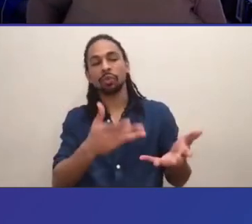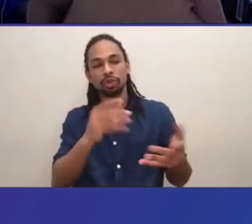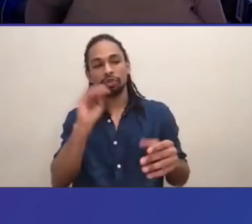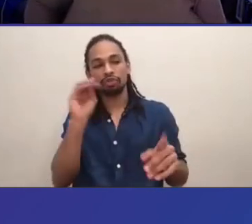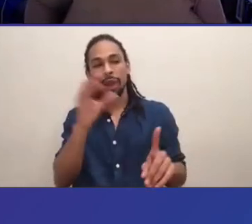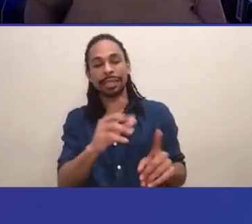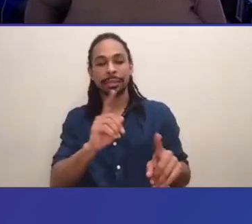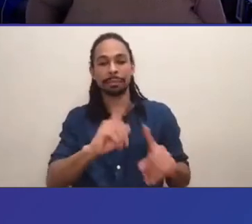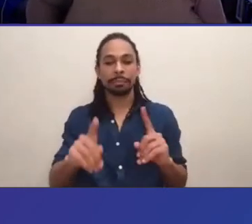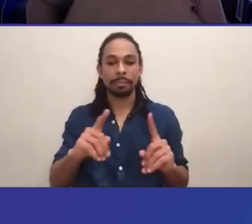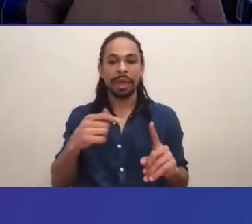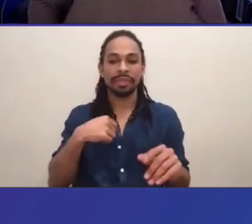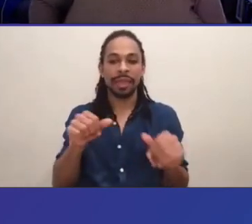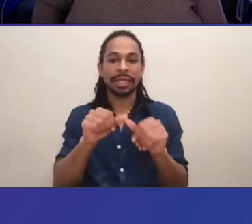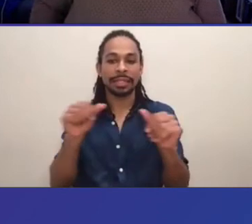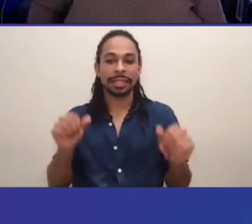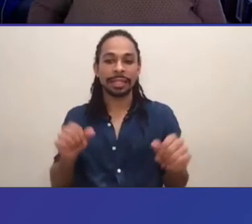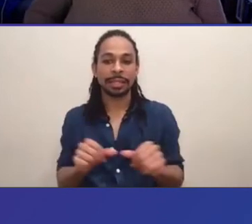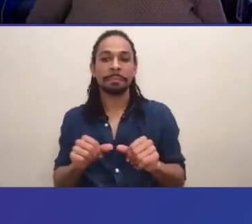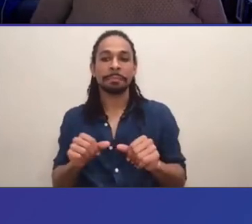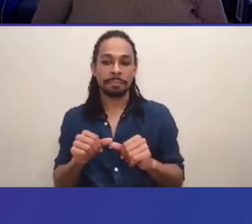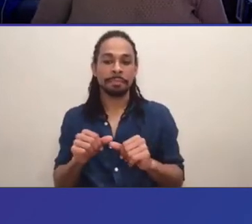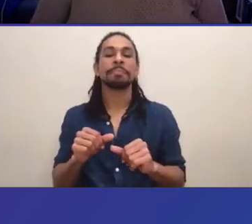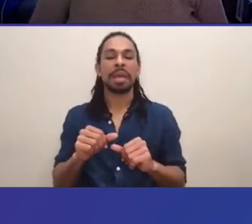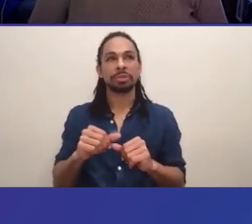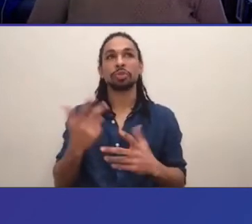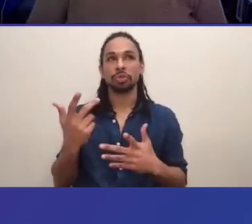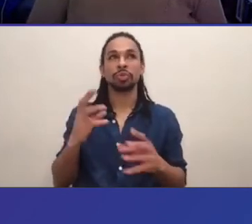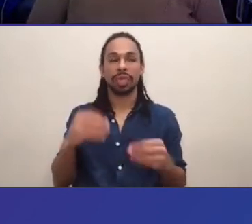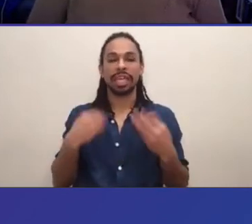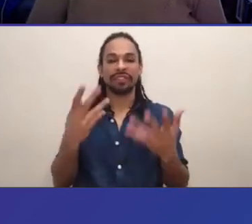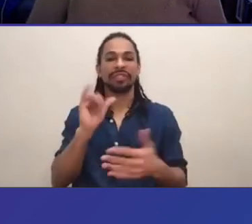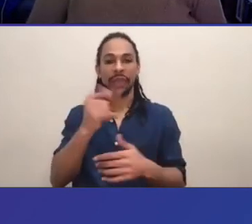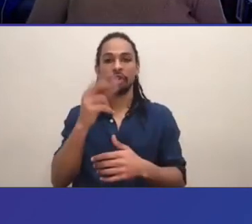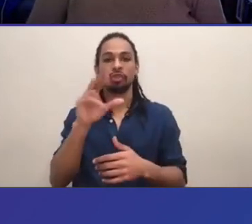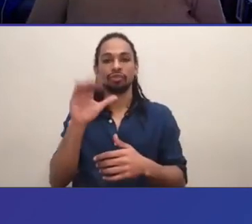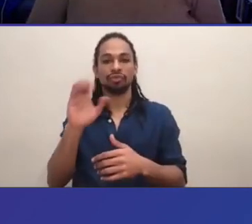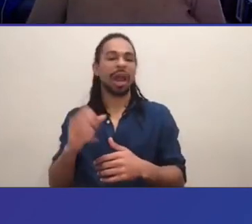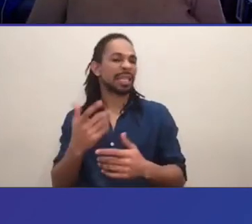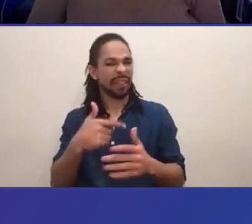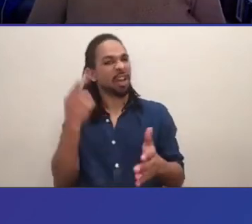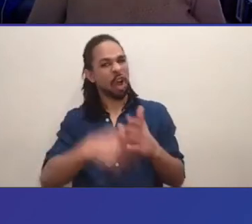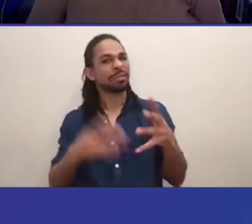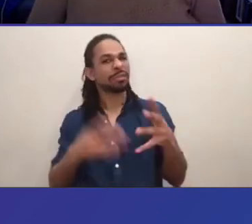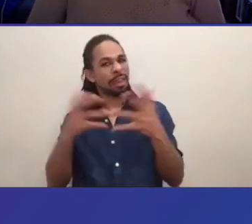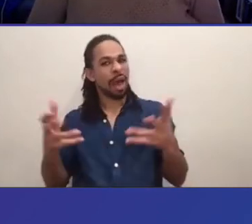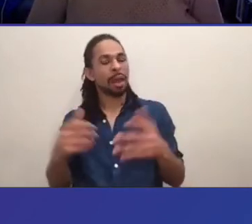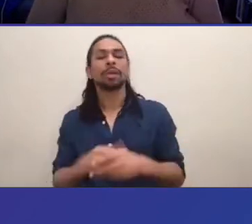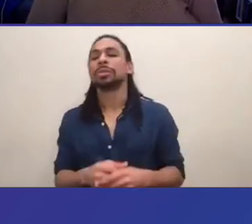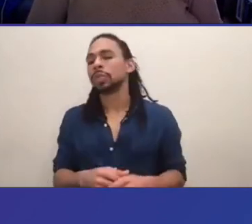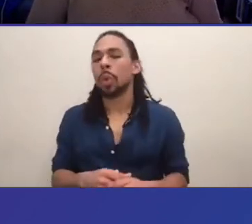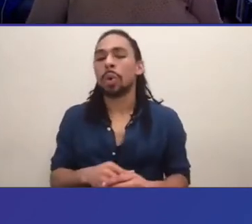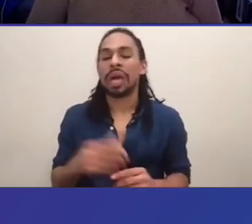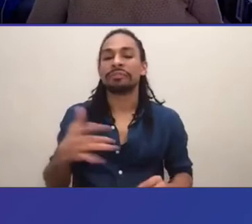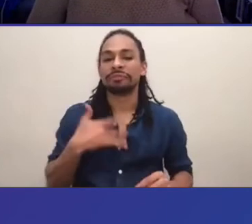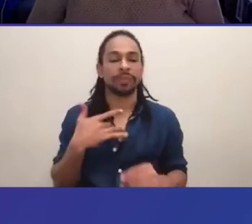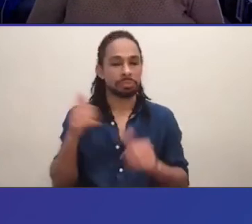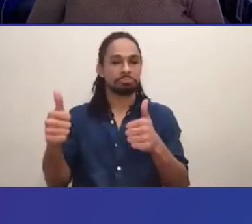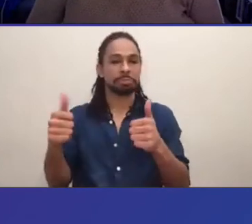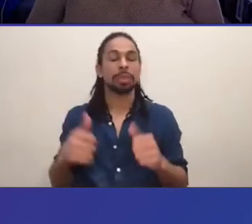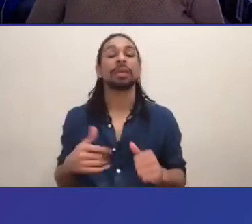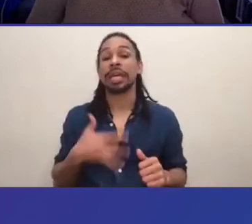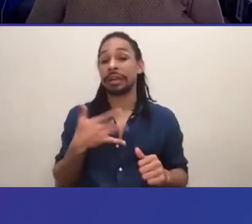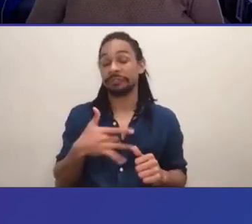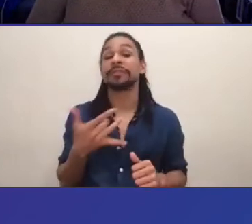give you that grace is costing me, and I think that there's, it feels like, for me, I'm thinking